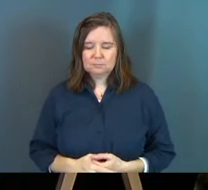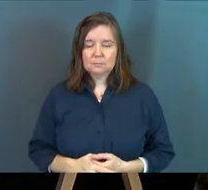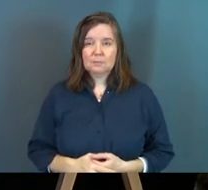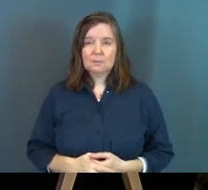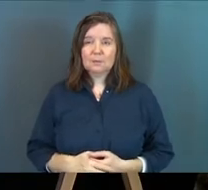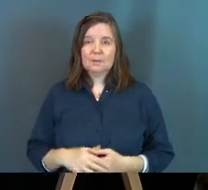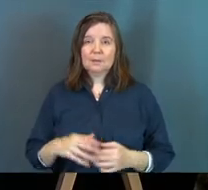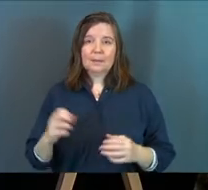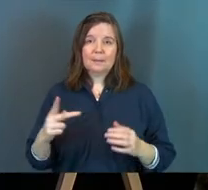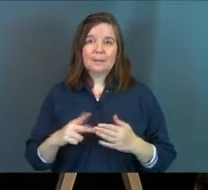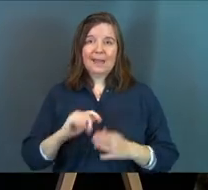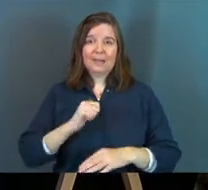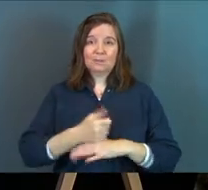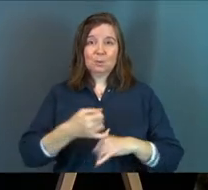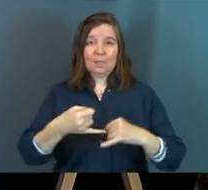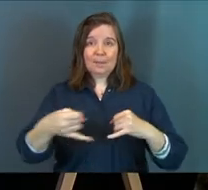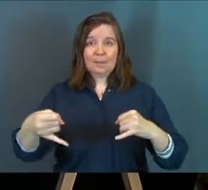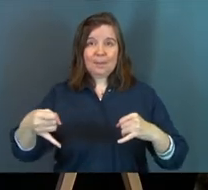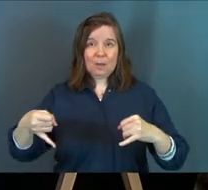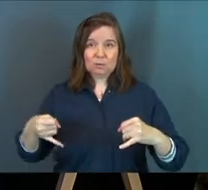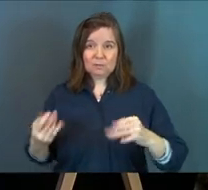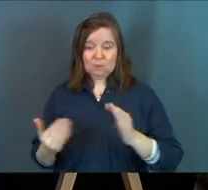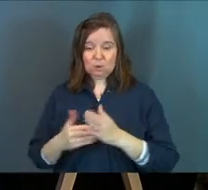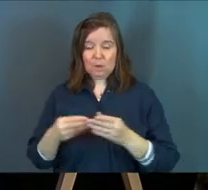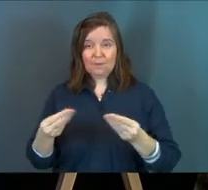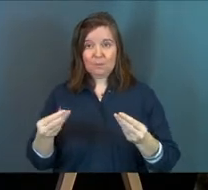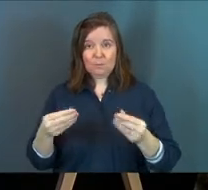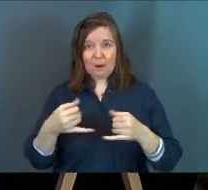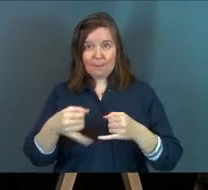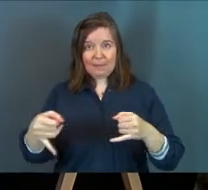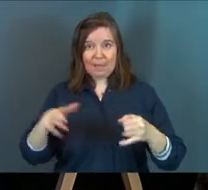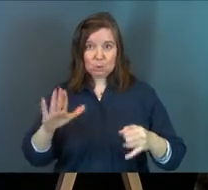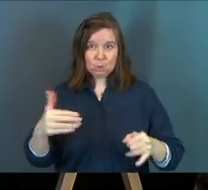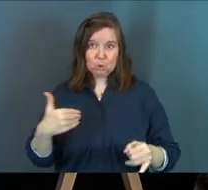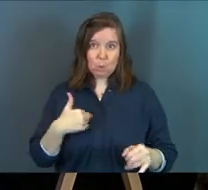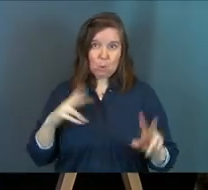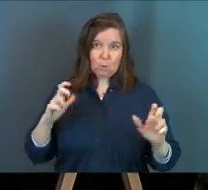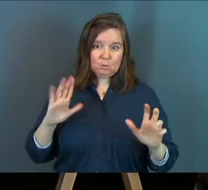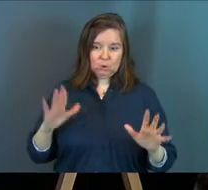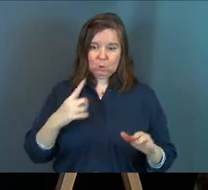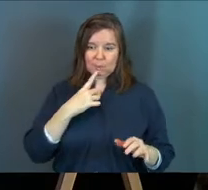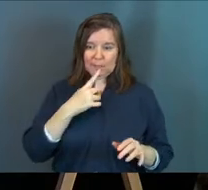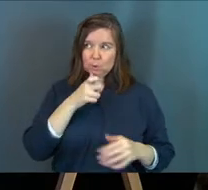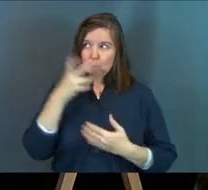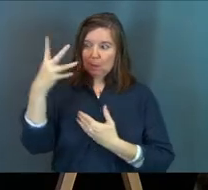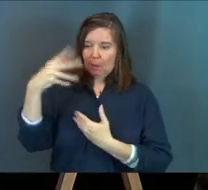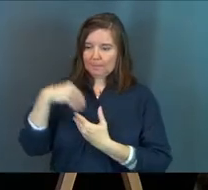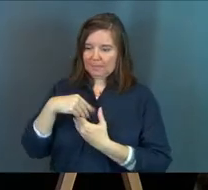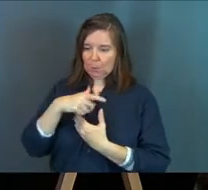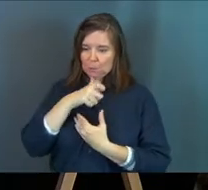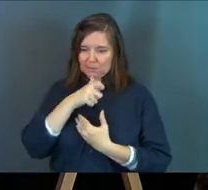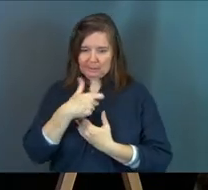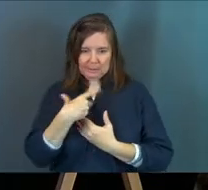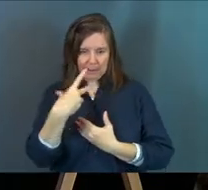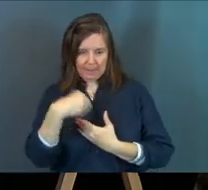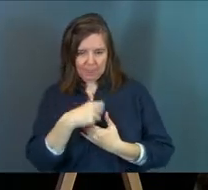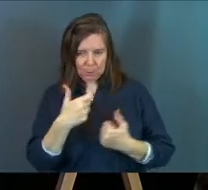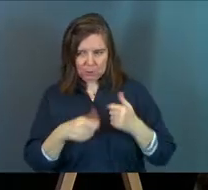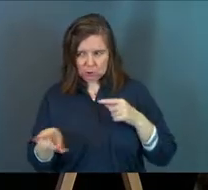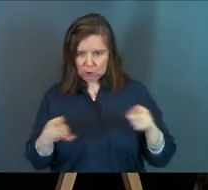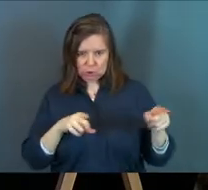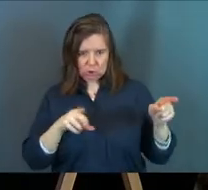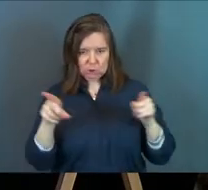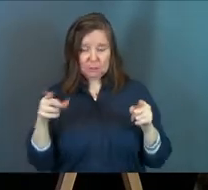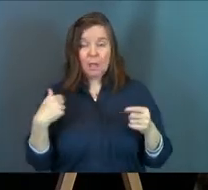Back to boundaries again. You got the property lines of your soul. You're the one who says who comes in and who doesn't.